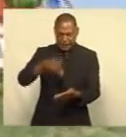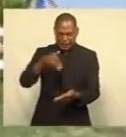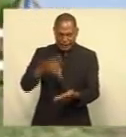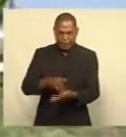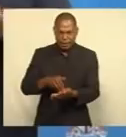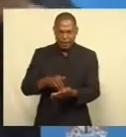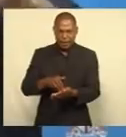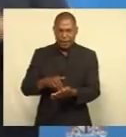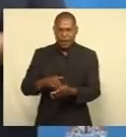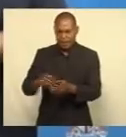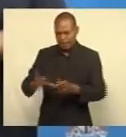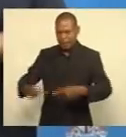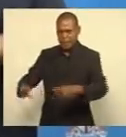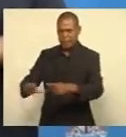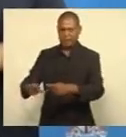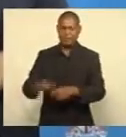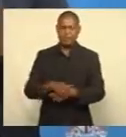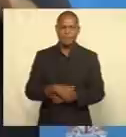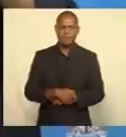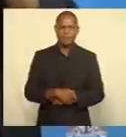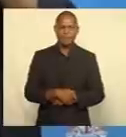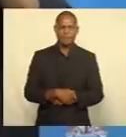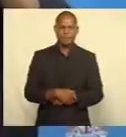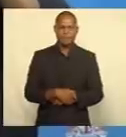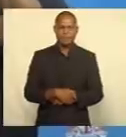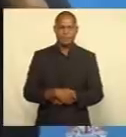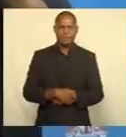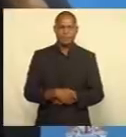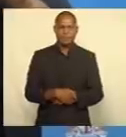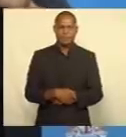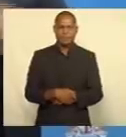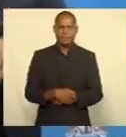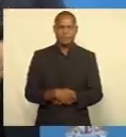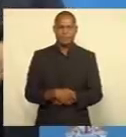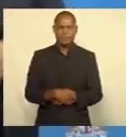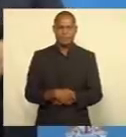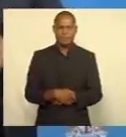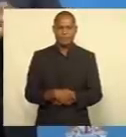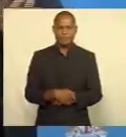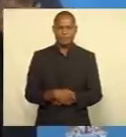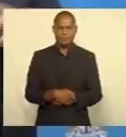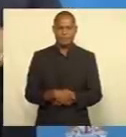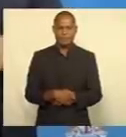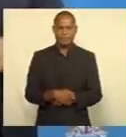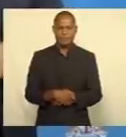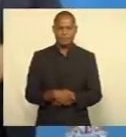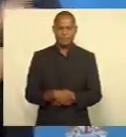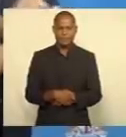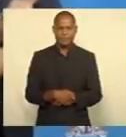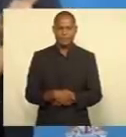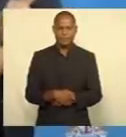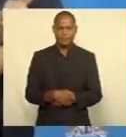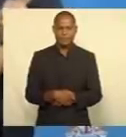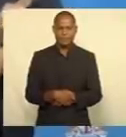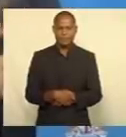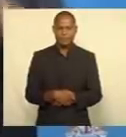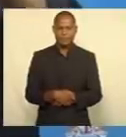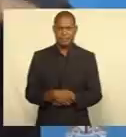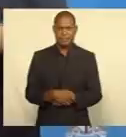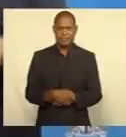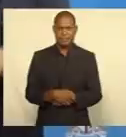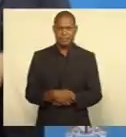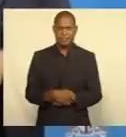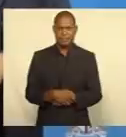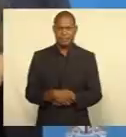rules for the zone are simple. No one is allowed out. Those who live in this area are